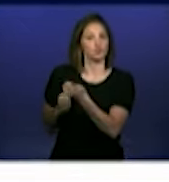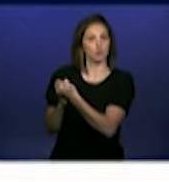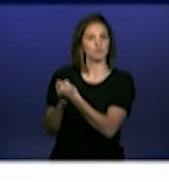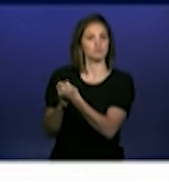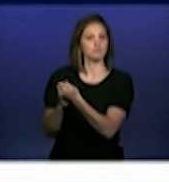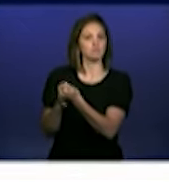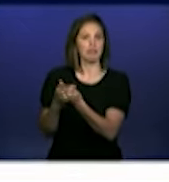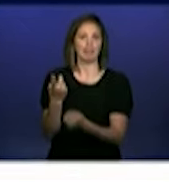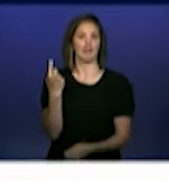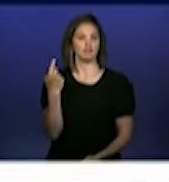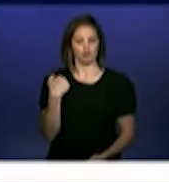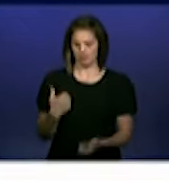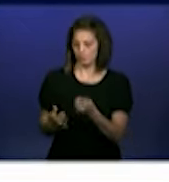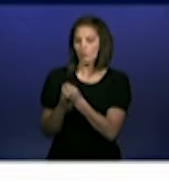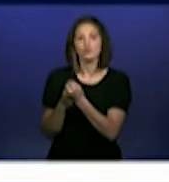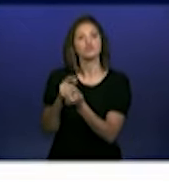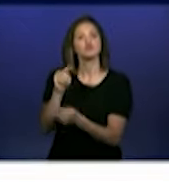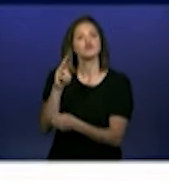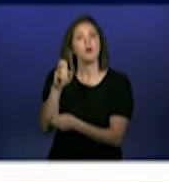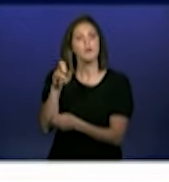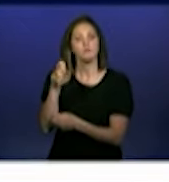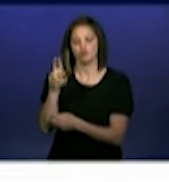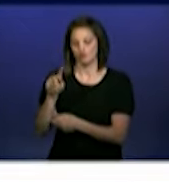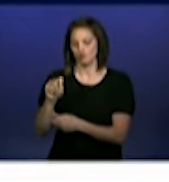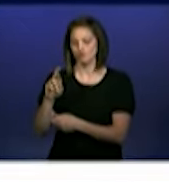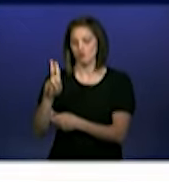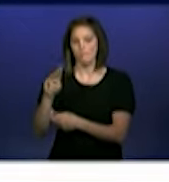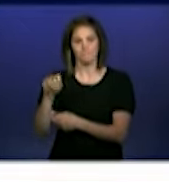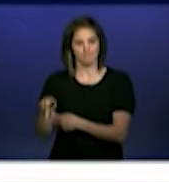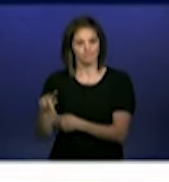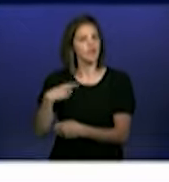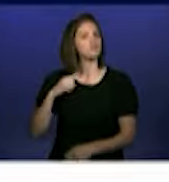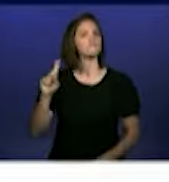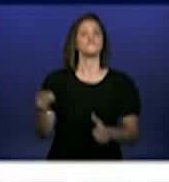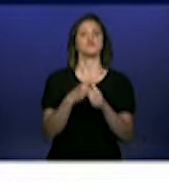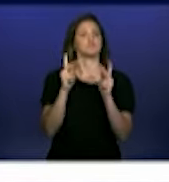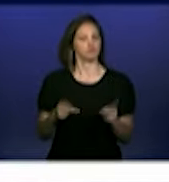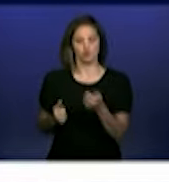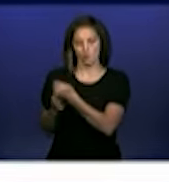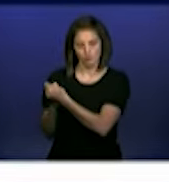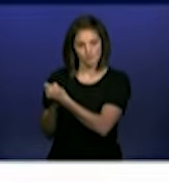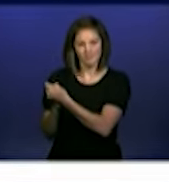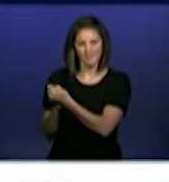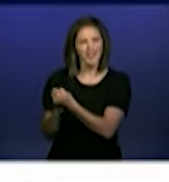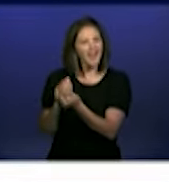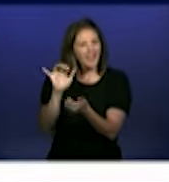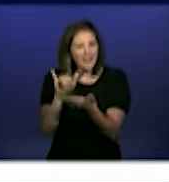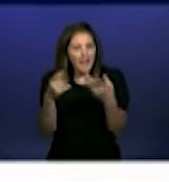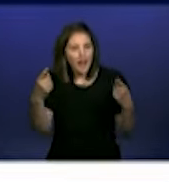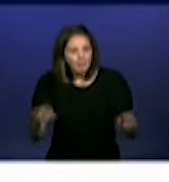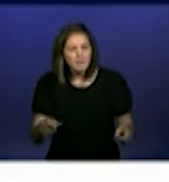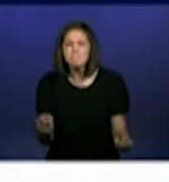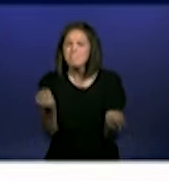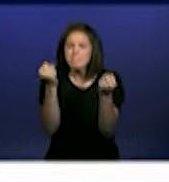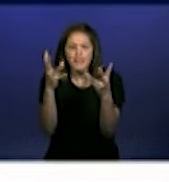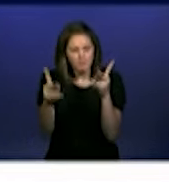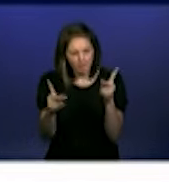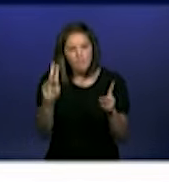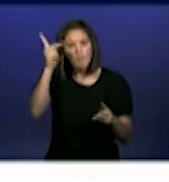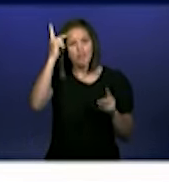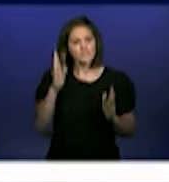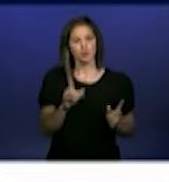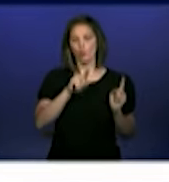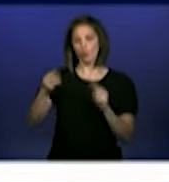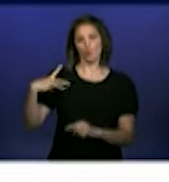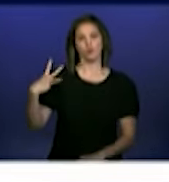it. And this is what's lacking right now in Washington. We have far too many people that go back. They want to tiptoe